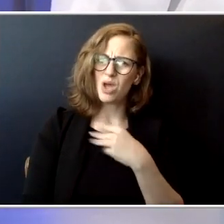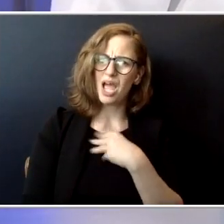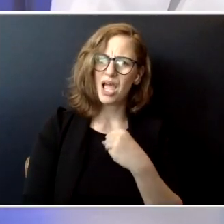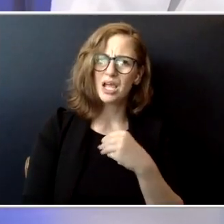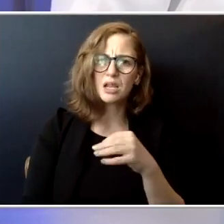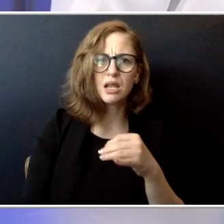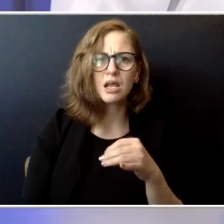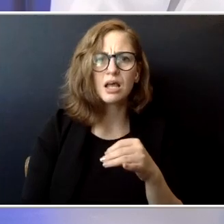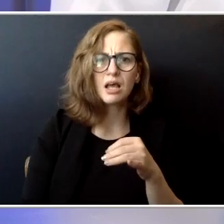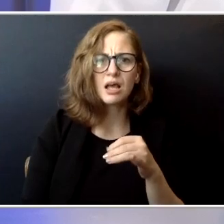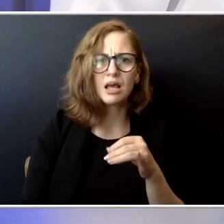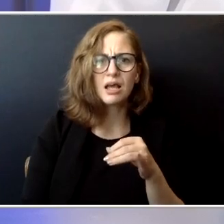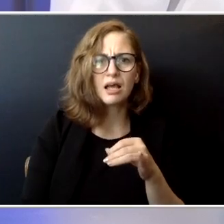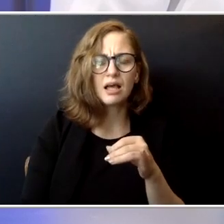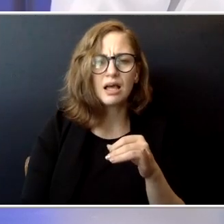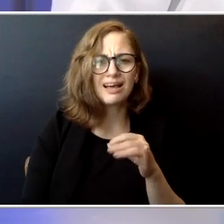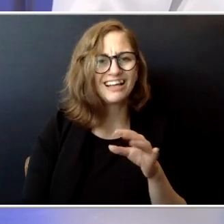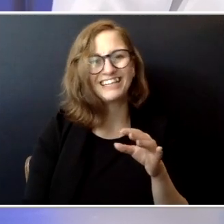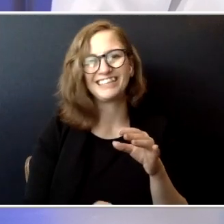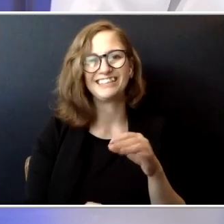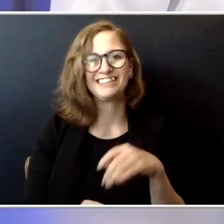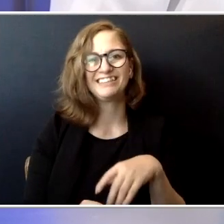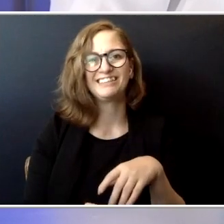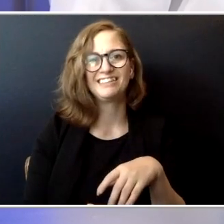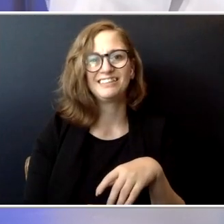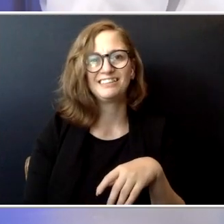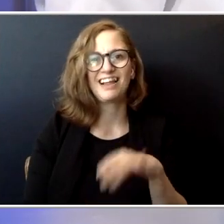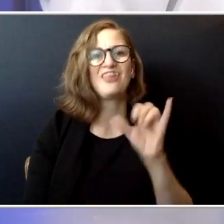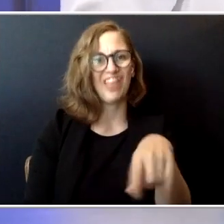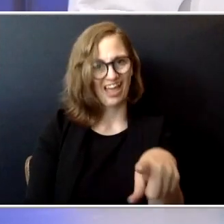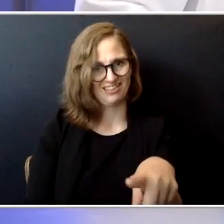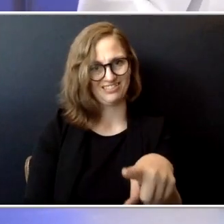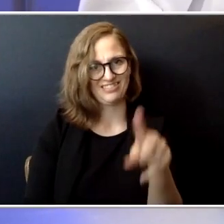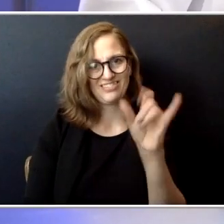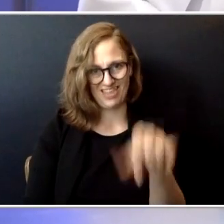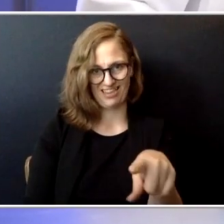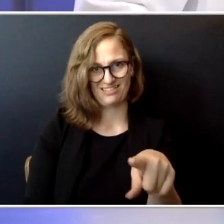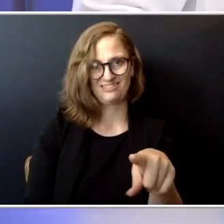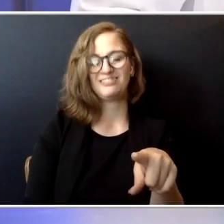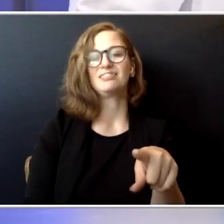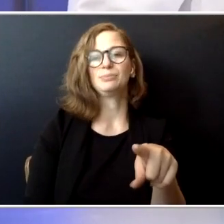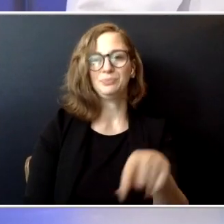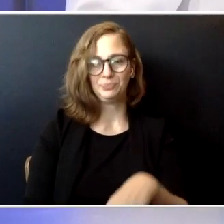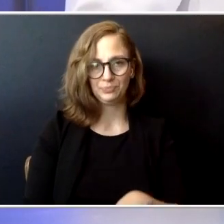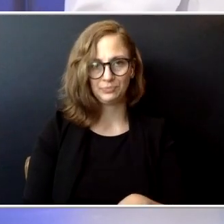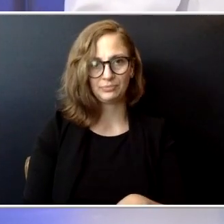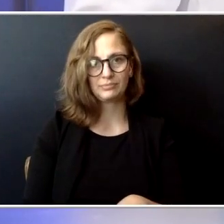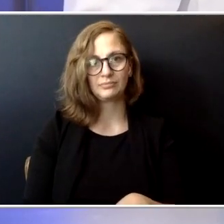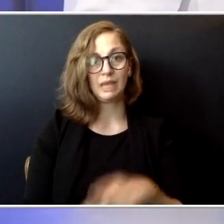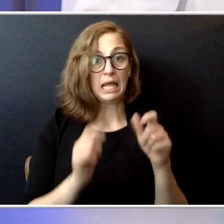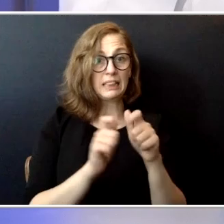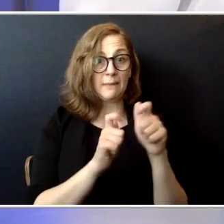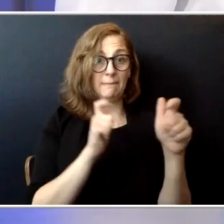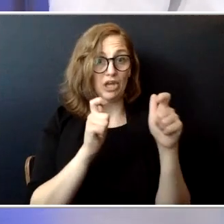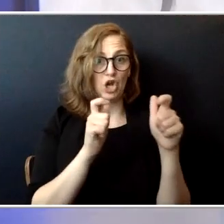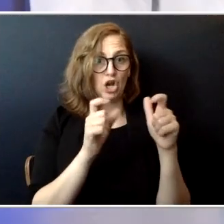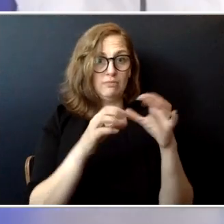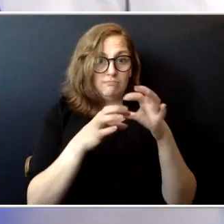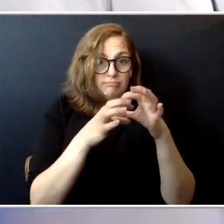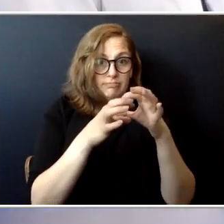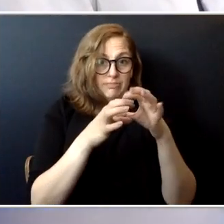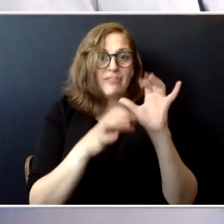we'll have a little circle here, we'll be able to see it right there. Okay. This bigger structure is the thyroid, and that little circle